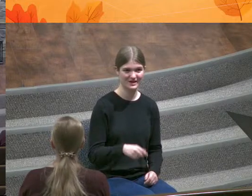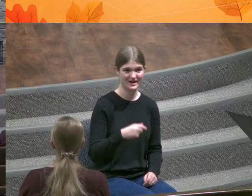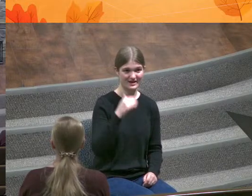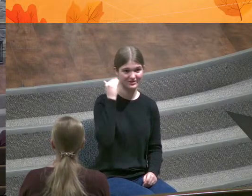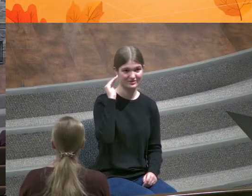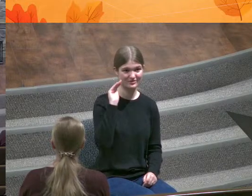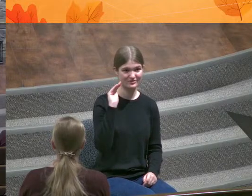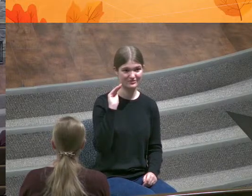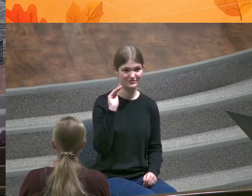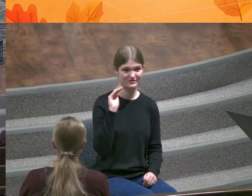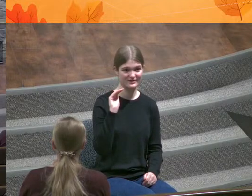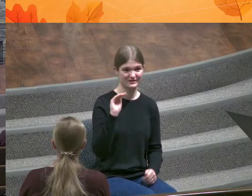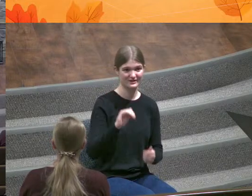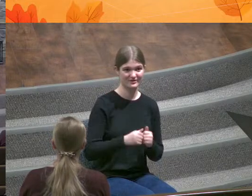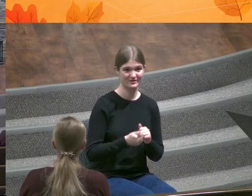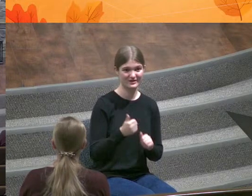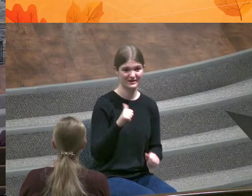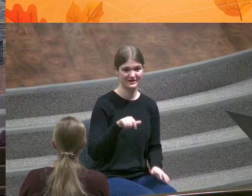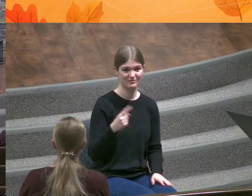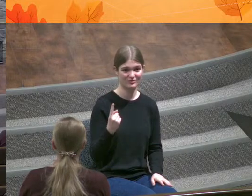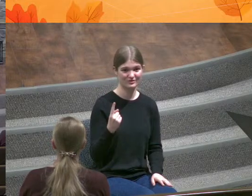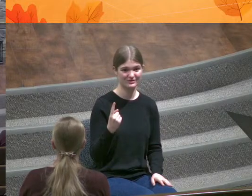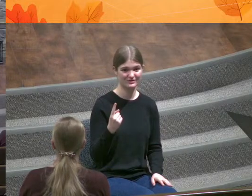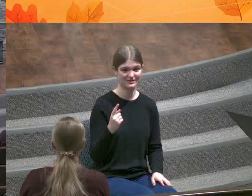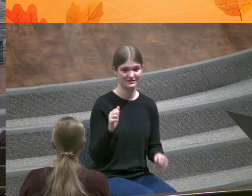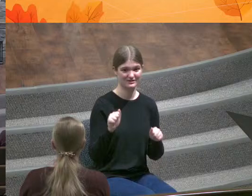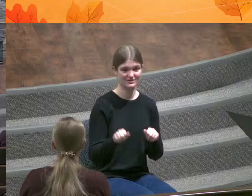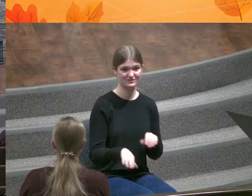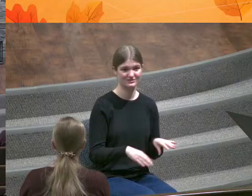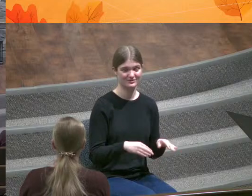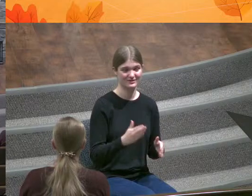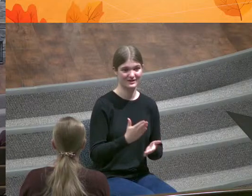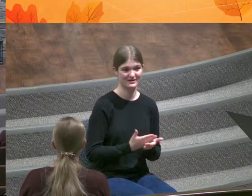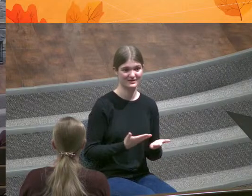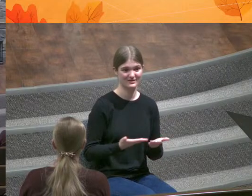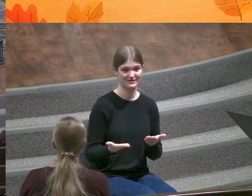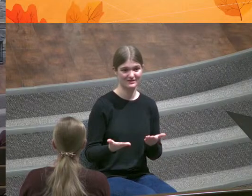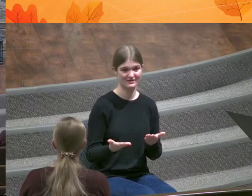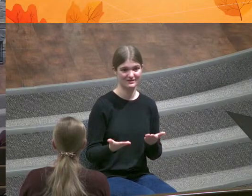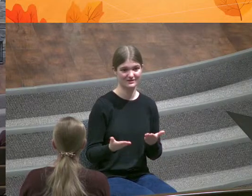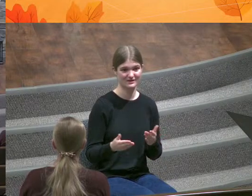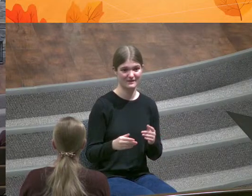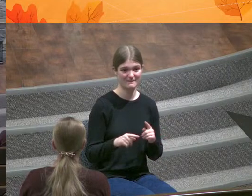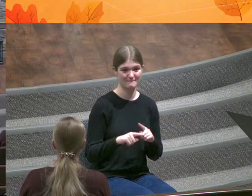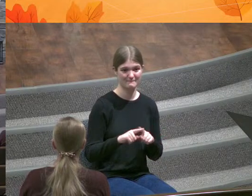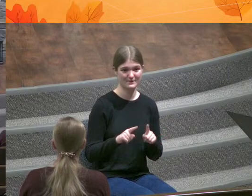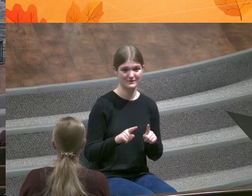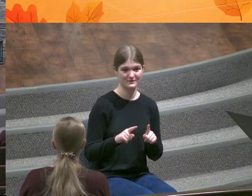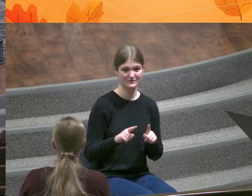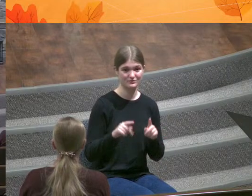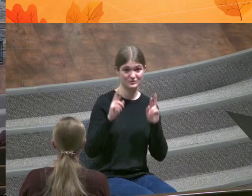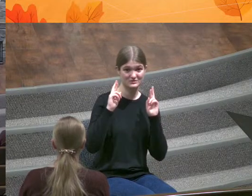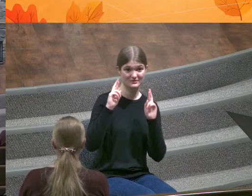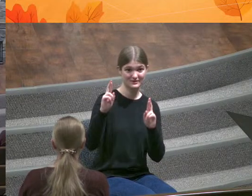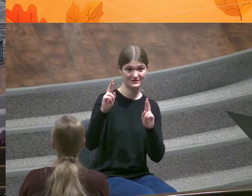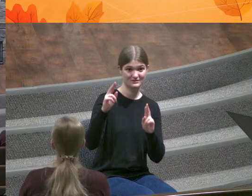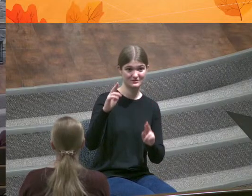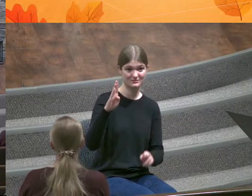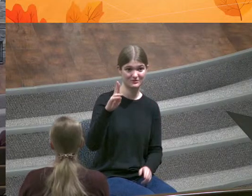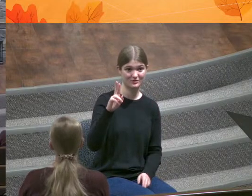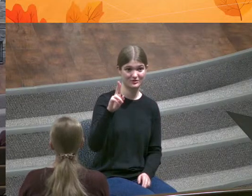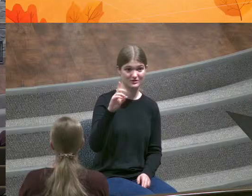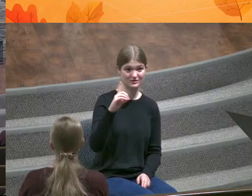I don't know how anybody could have done anything but held Mr. Buddy up in high esteem.